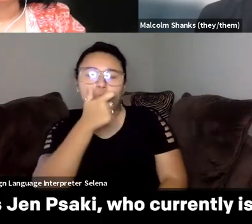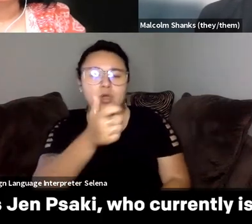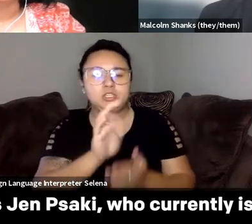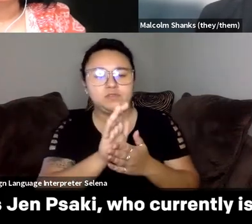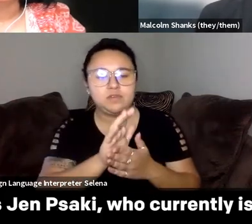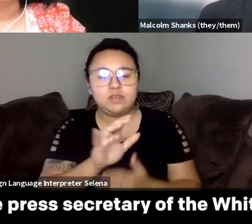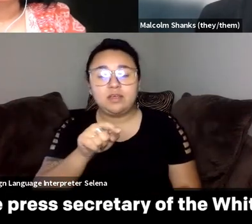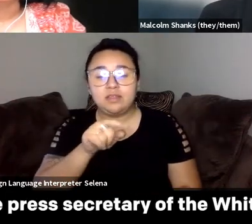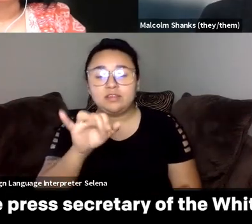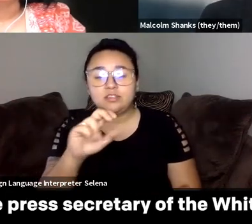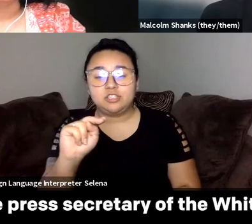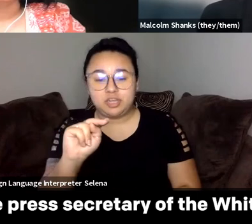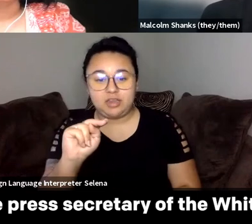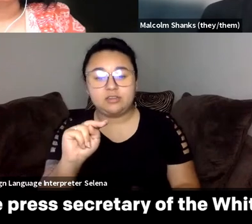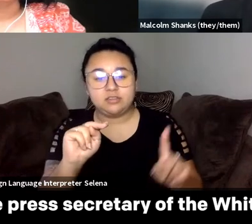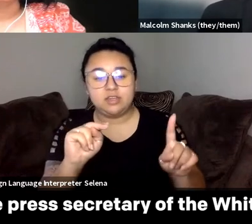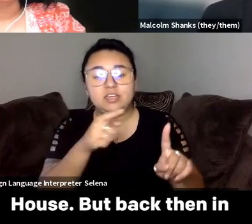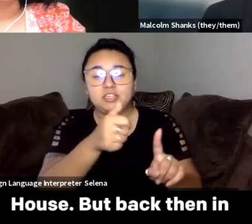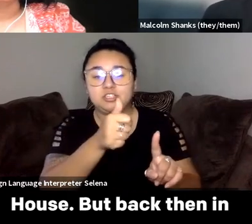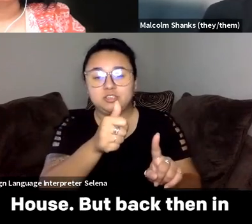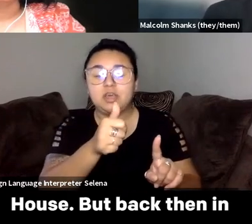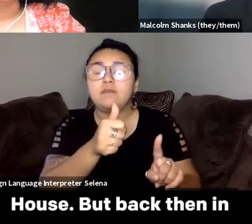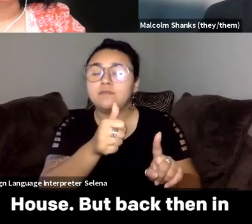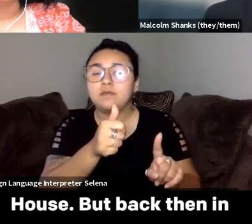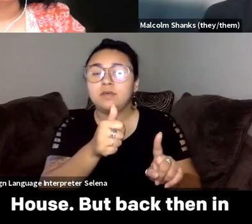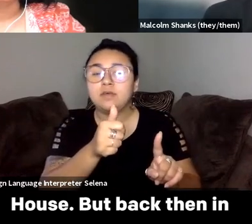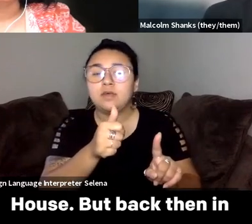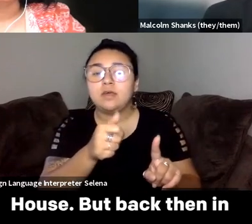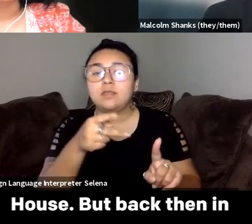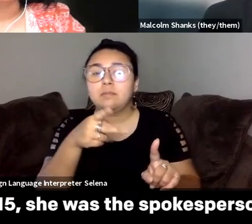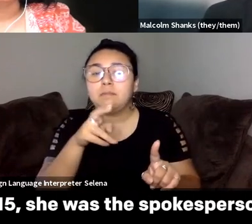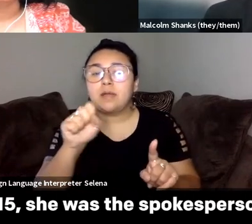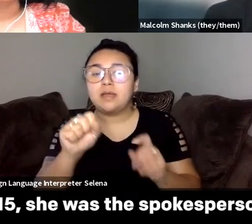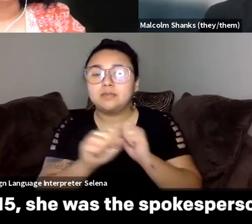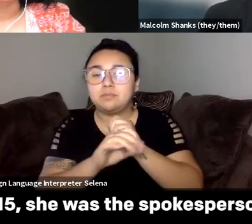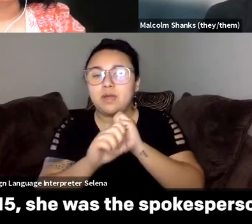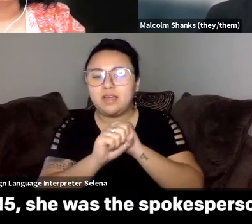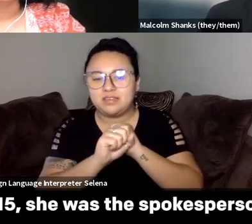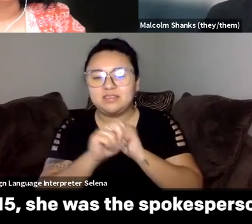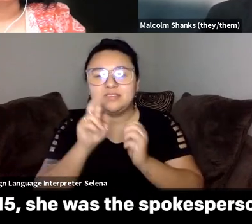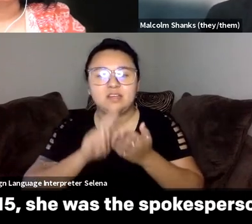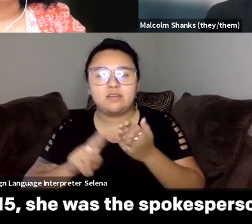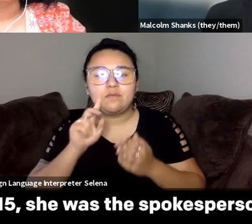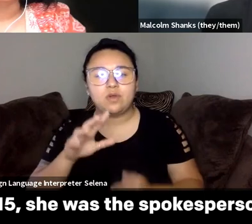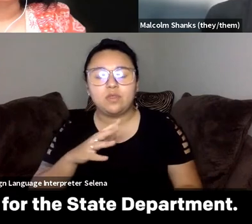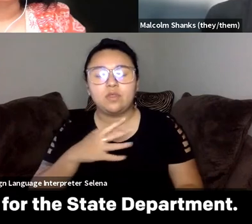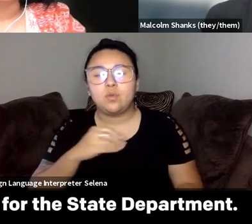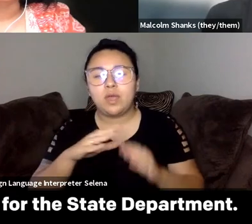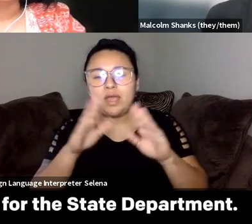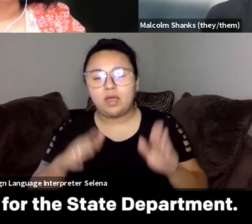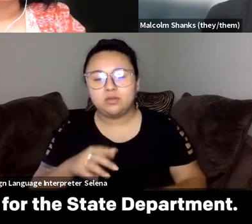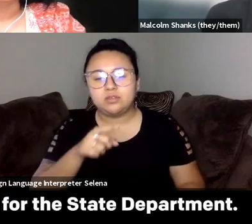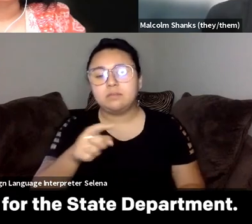who currently is the press secretary of the White House. But back then, in 2015, she was the spokesperson for